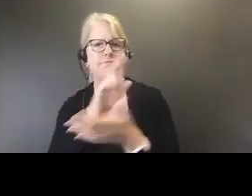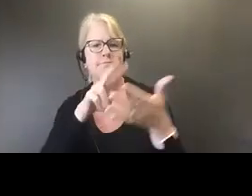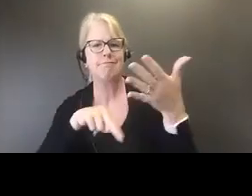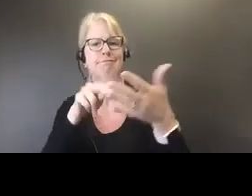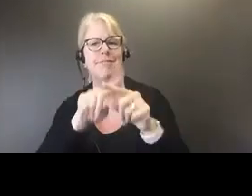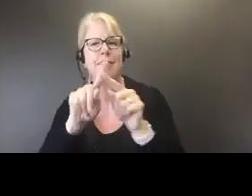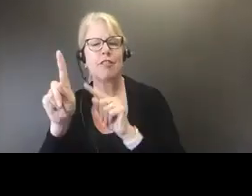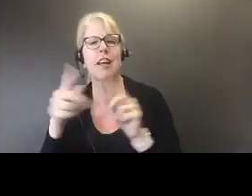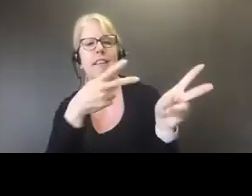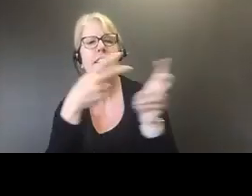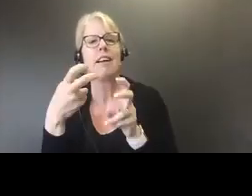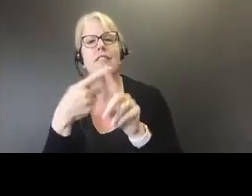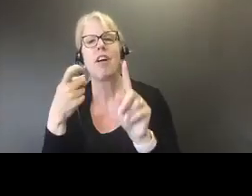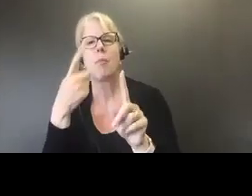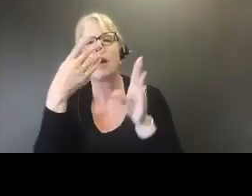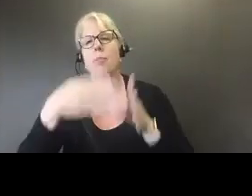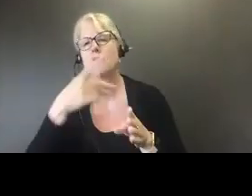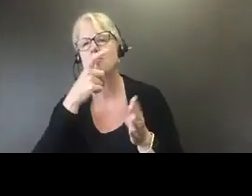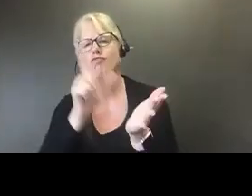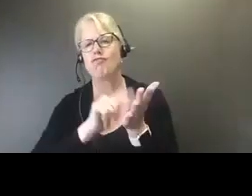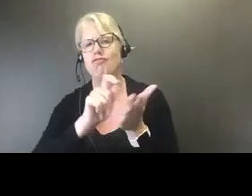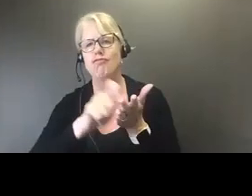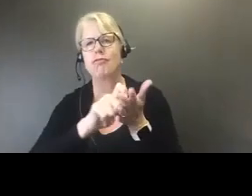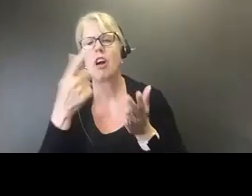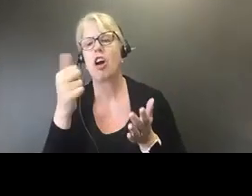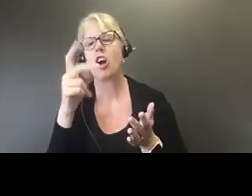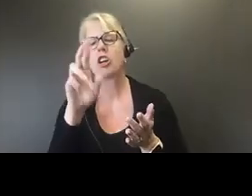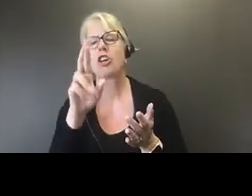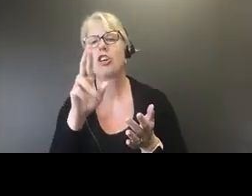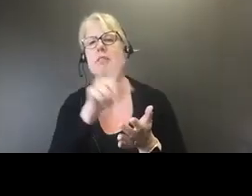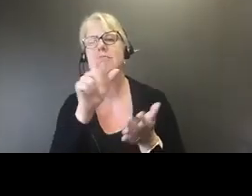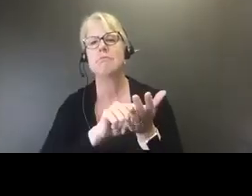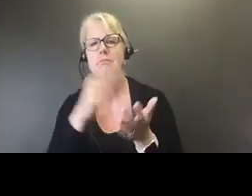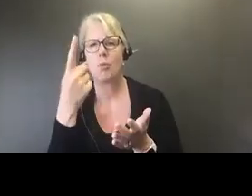done by Gardner, who published a review of